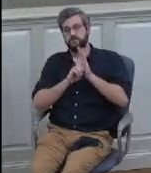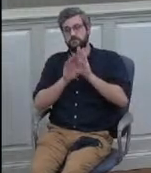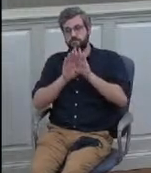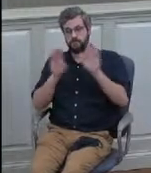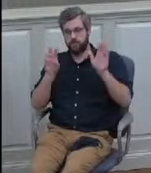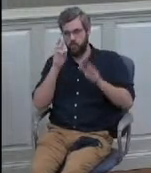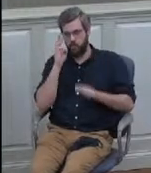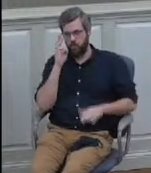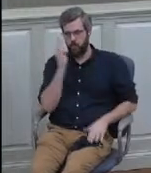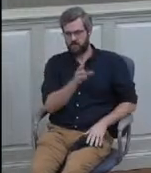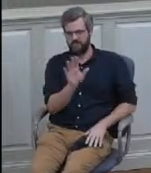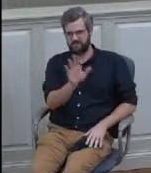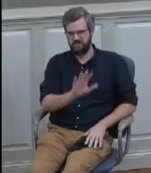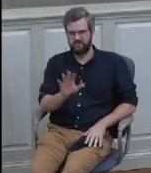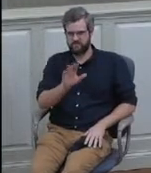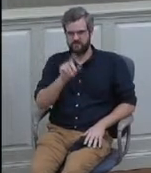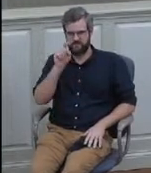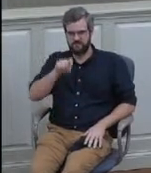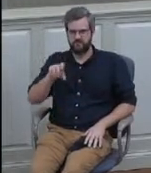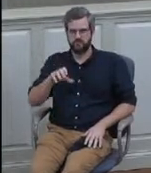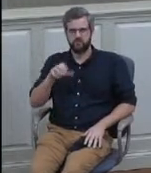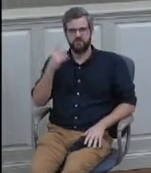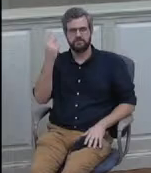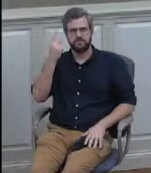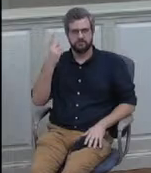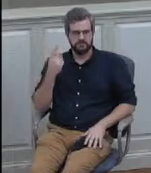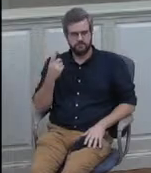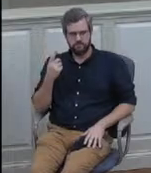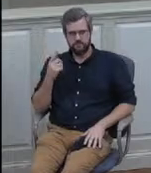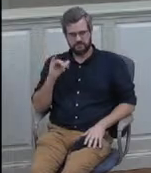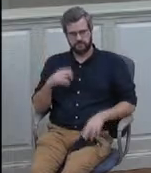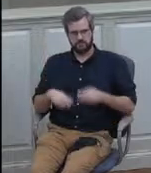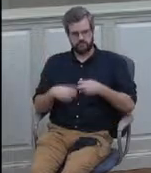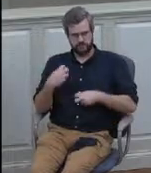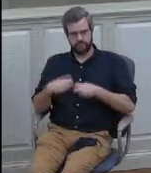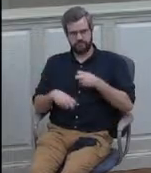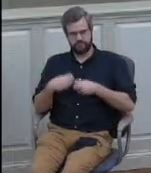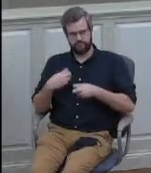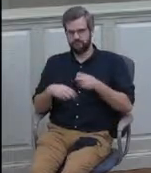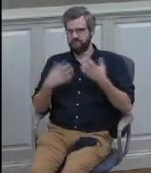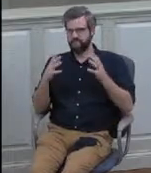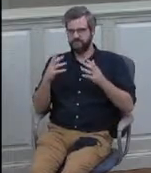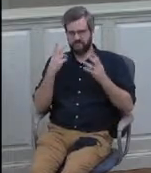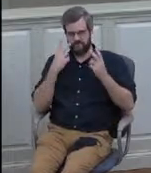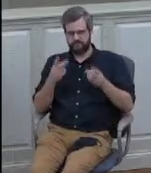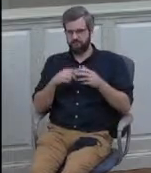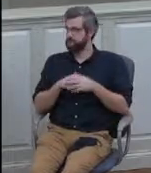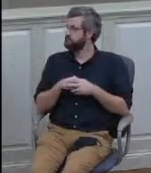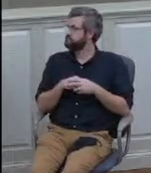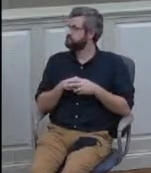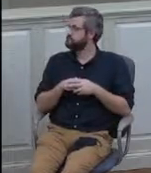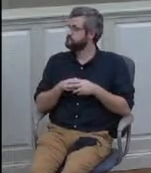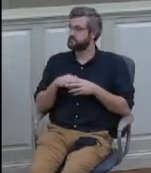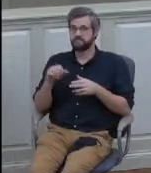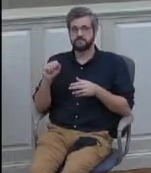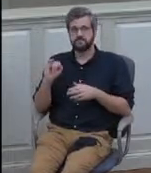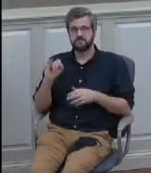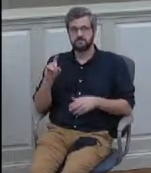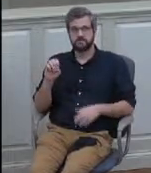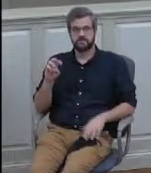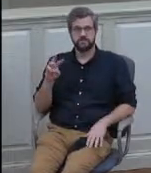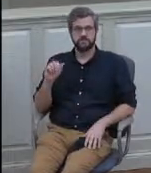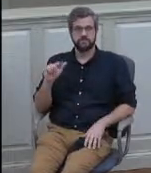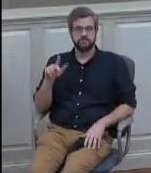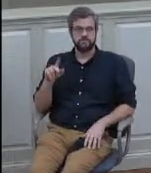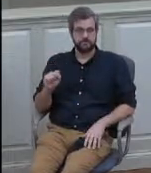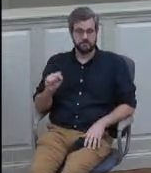we need to do something there. It's, you know, that over time has had a problem that has made itself apparent. And then sidewalks,